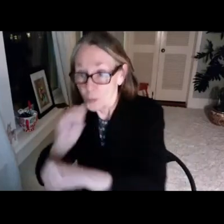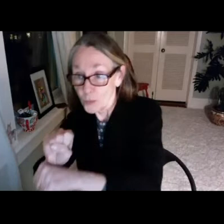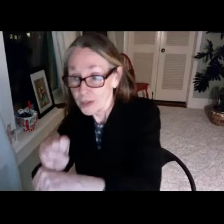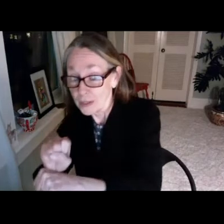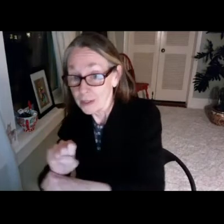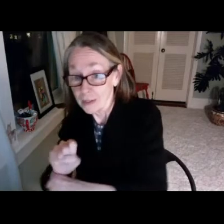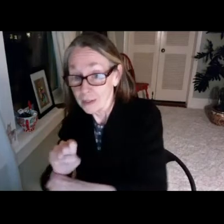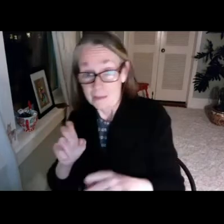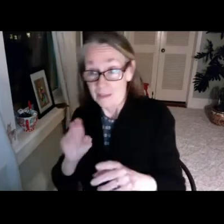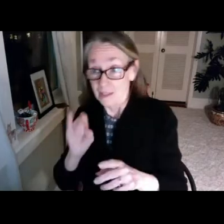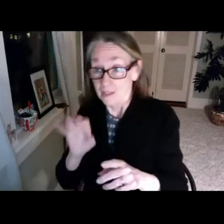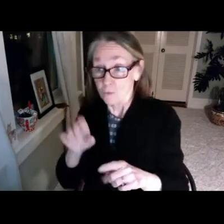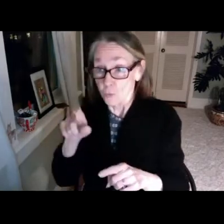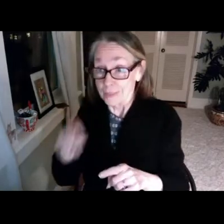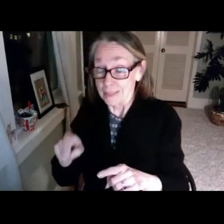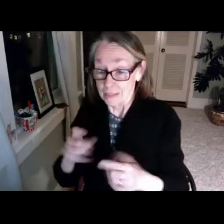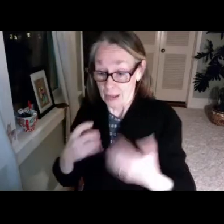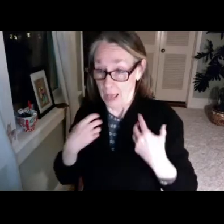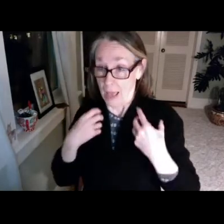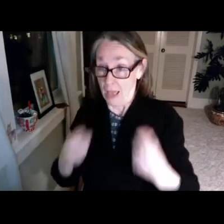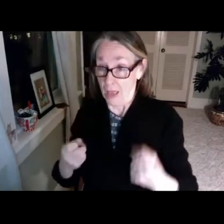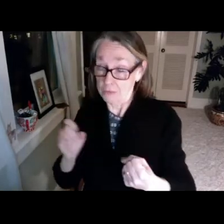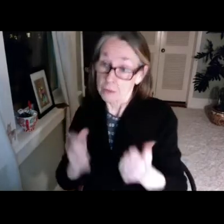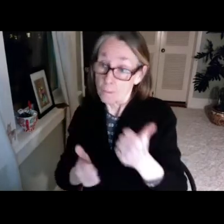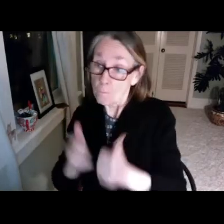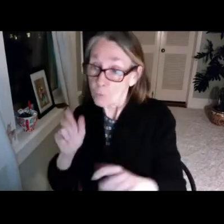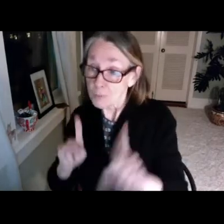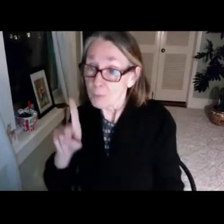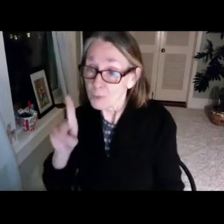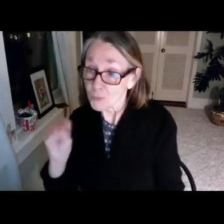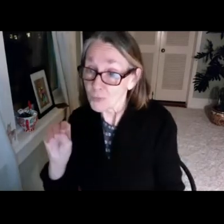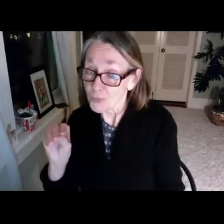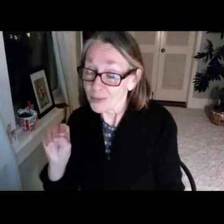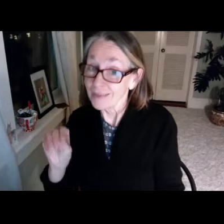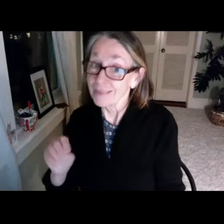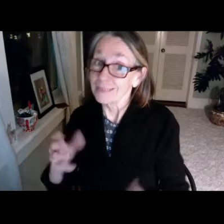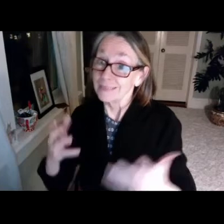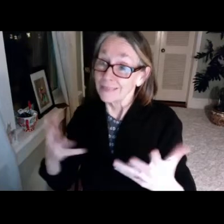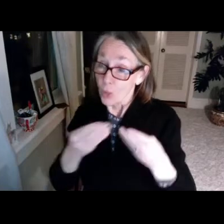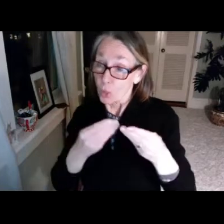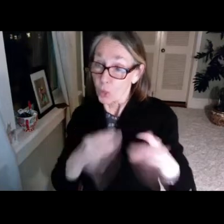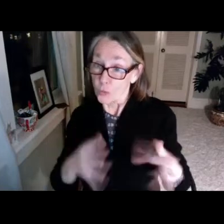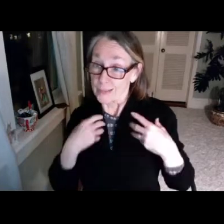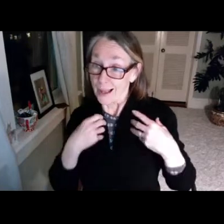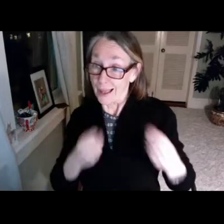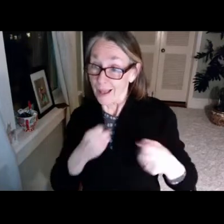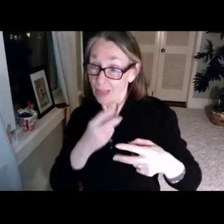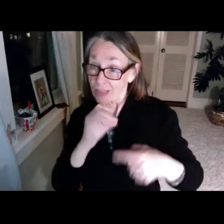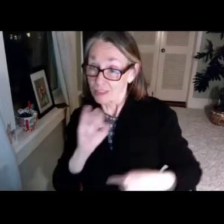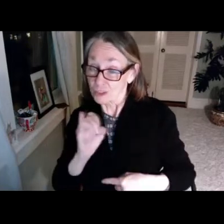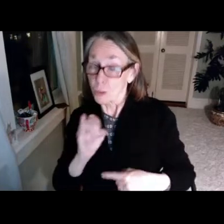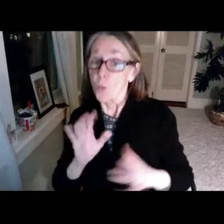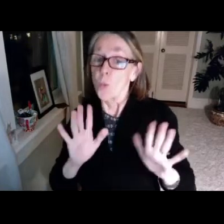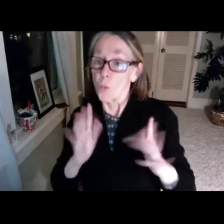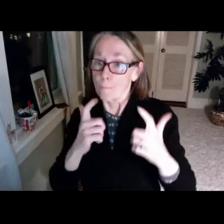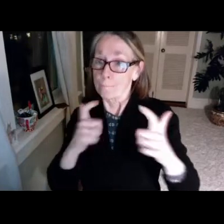health coverage, which most people do, then losing that is a real concern.